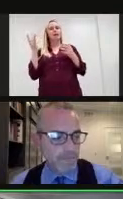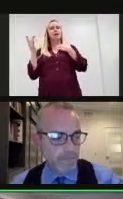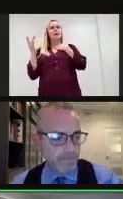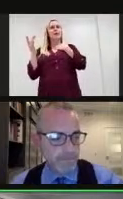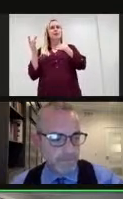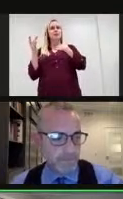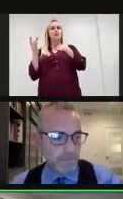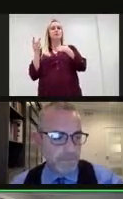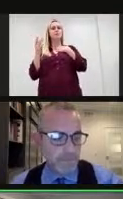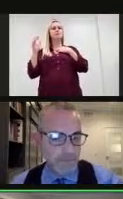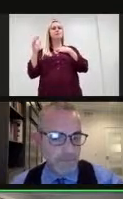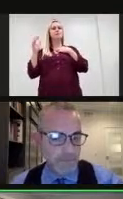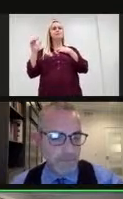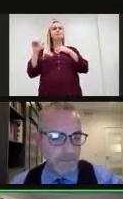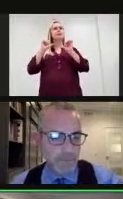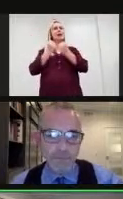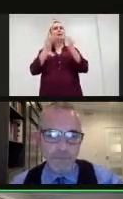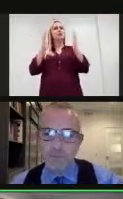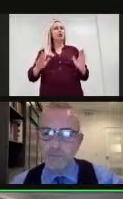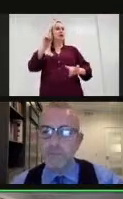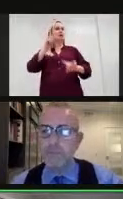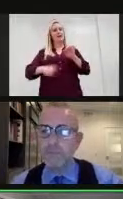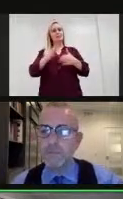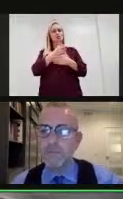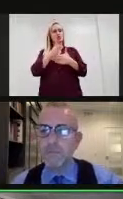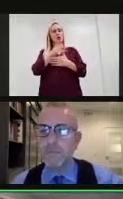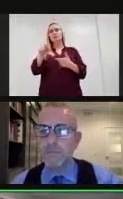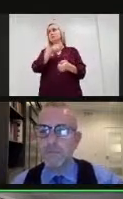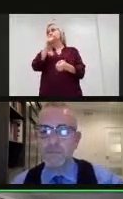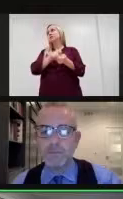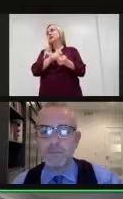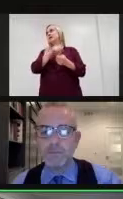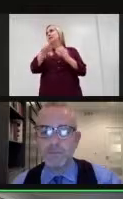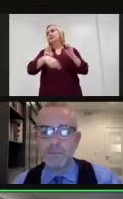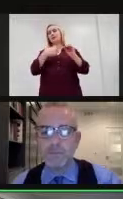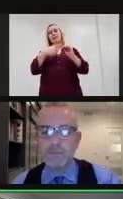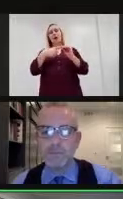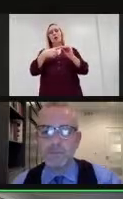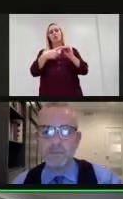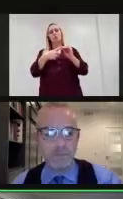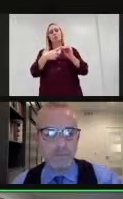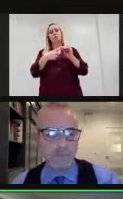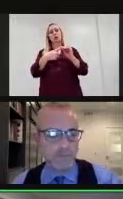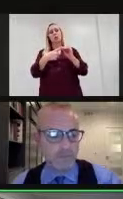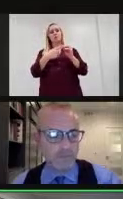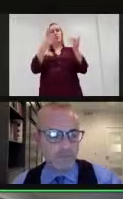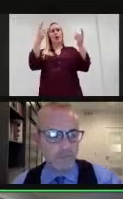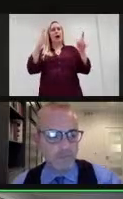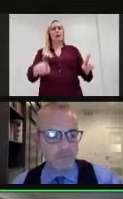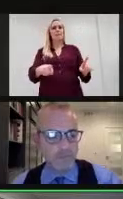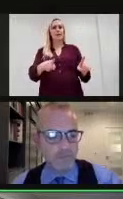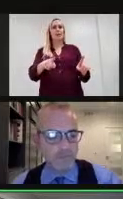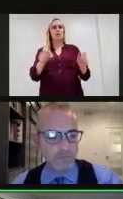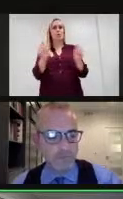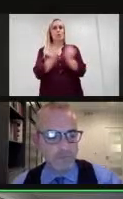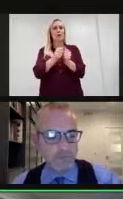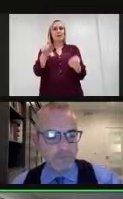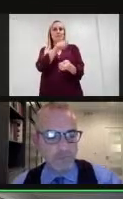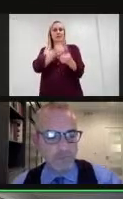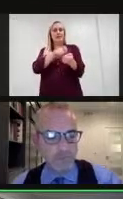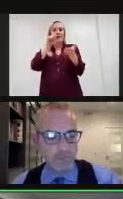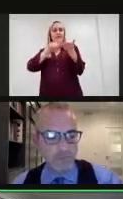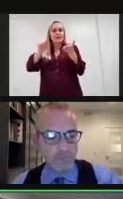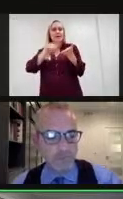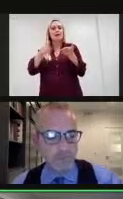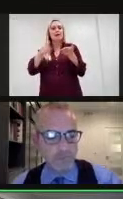the administrators aren't able to share specifics about, you know, what the outcome was of a particular investigation or what kind of